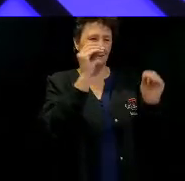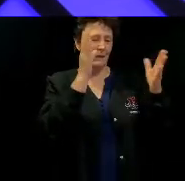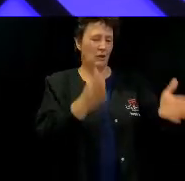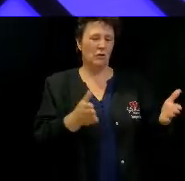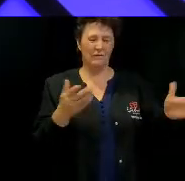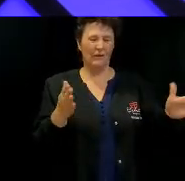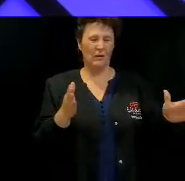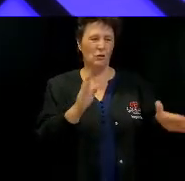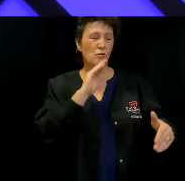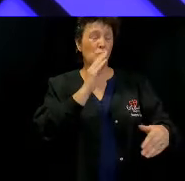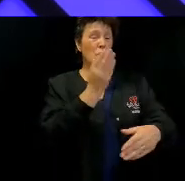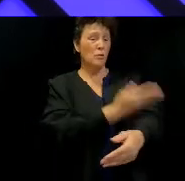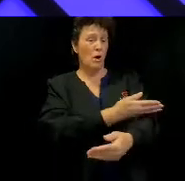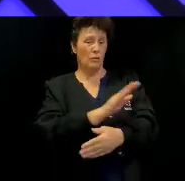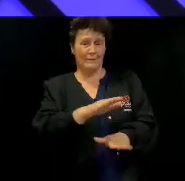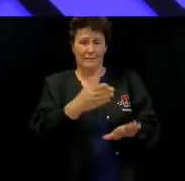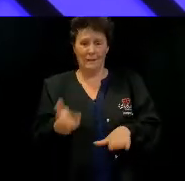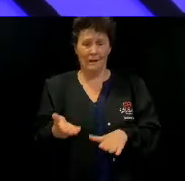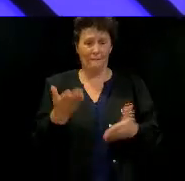Those are words being spoken.